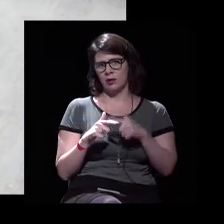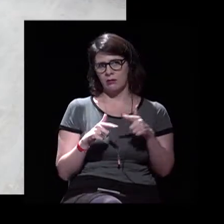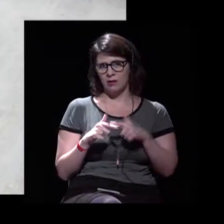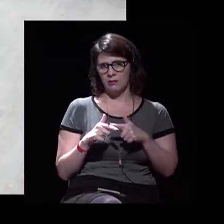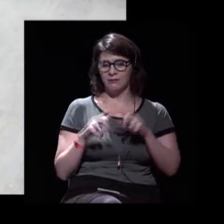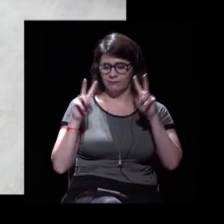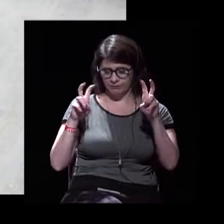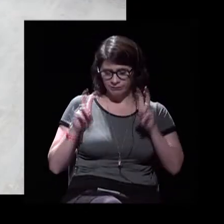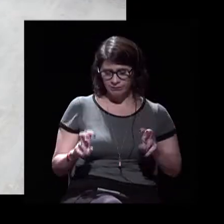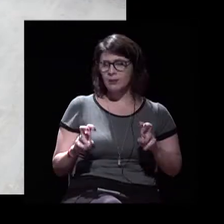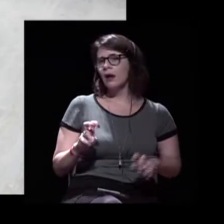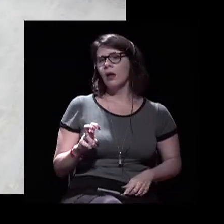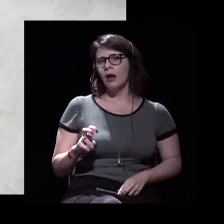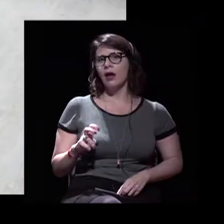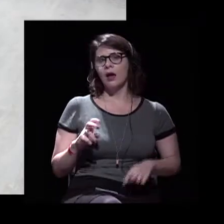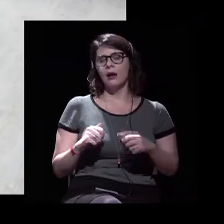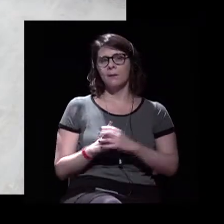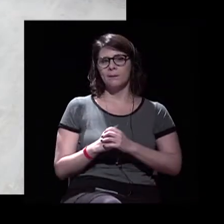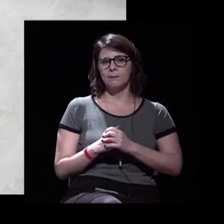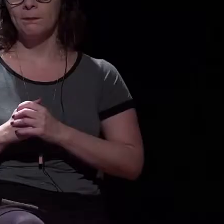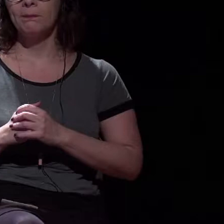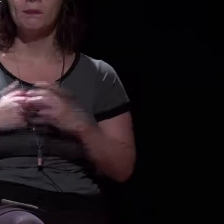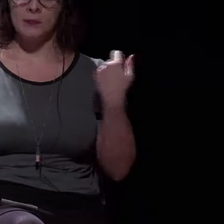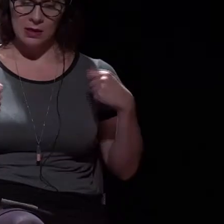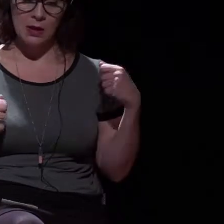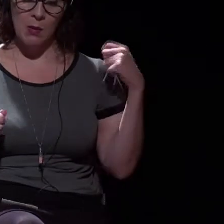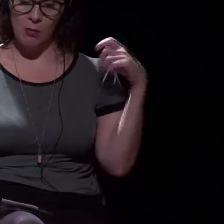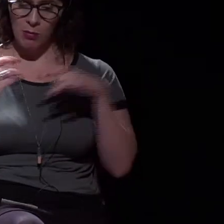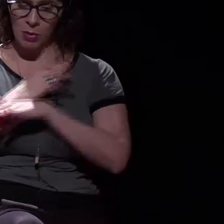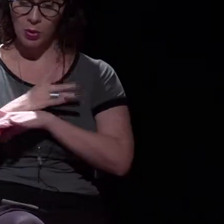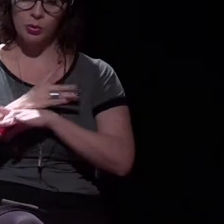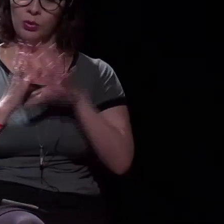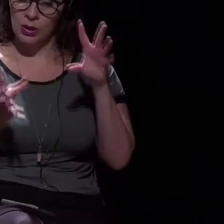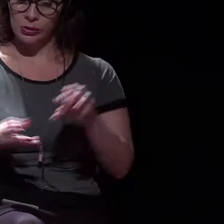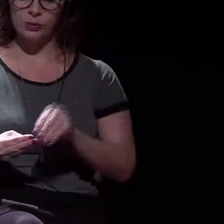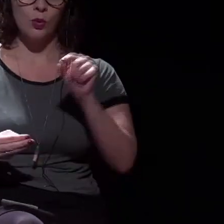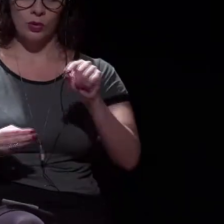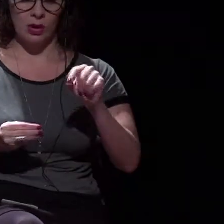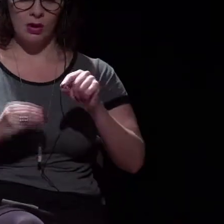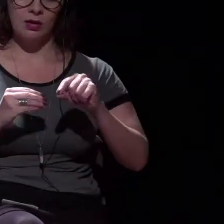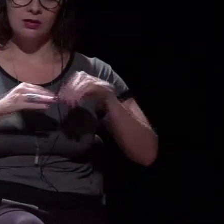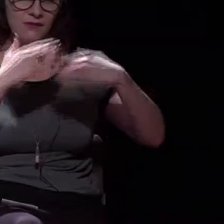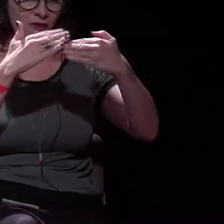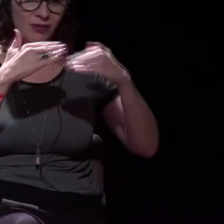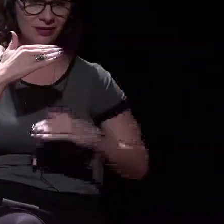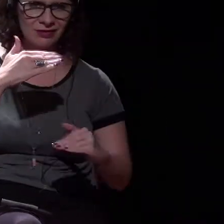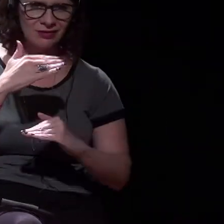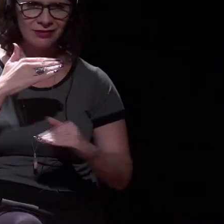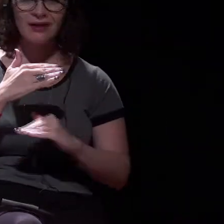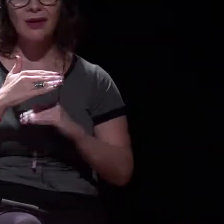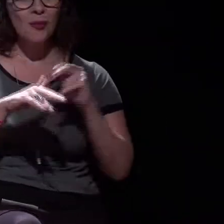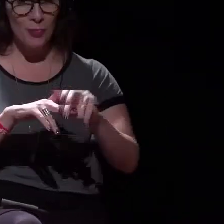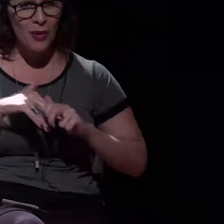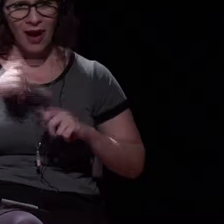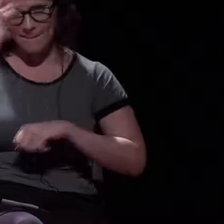short, and I quote Gunder Frank, we must conclude in short that underdevelopment is not due to the survival of archaic institutions and